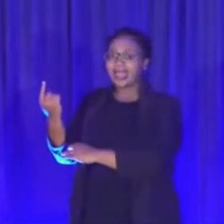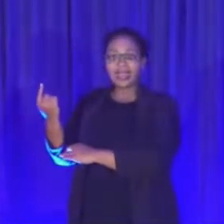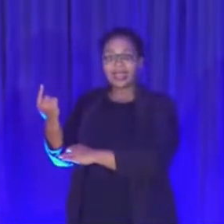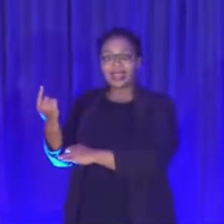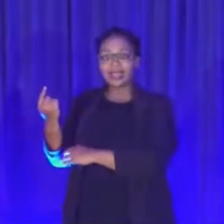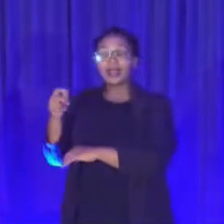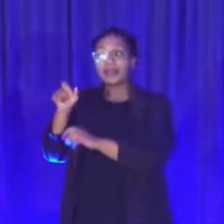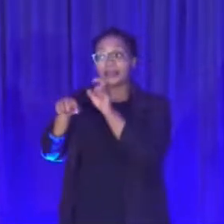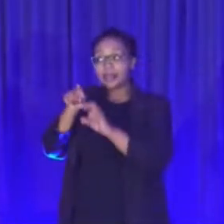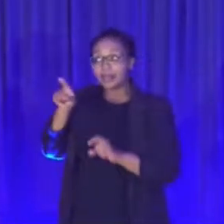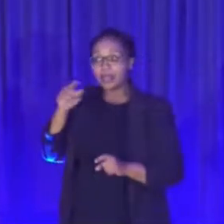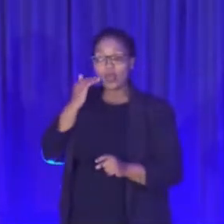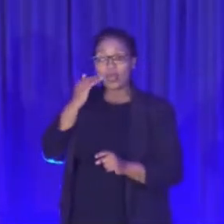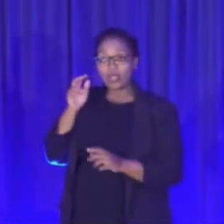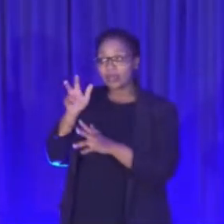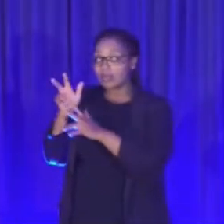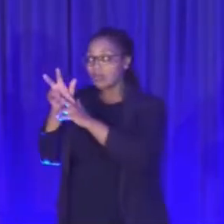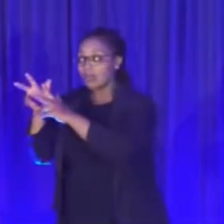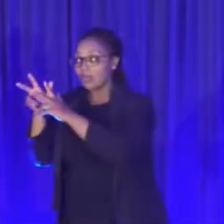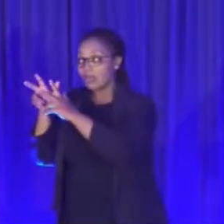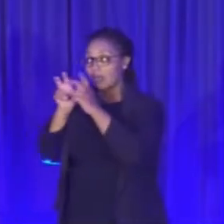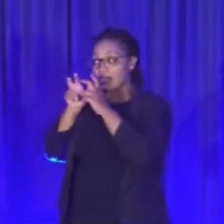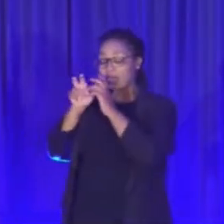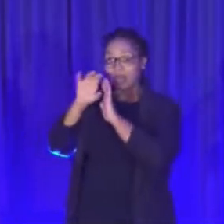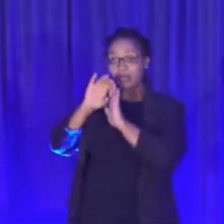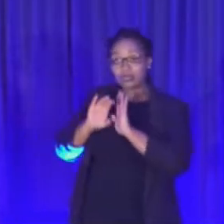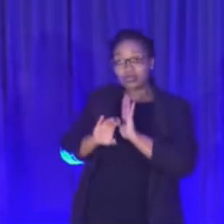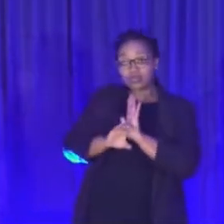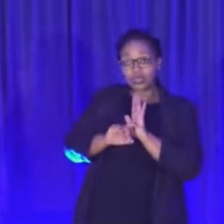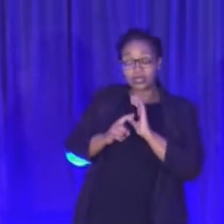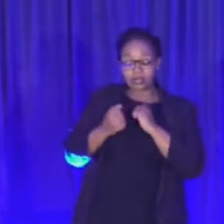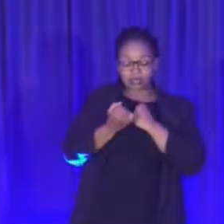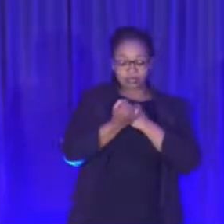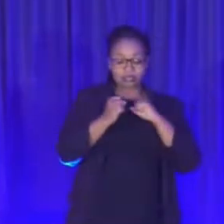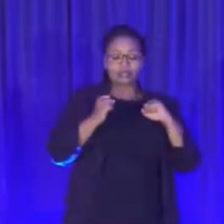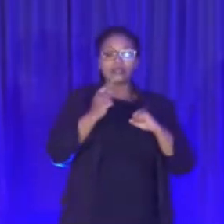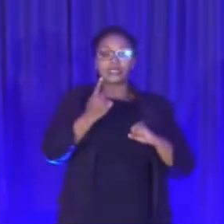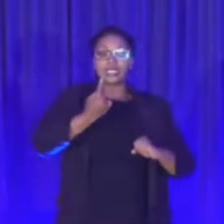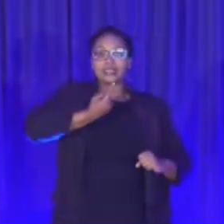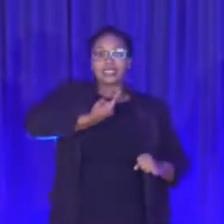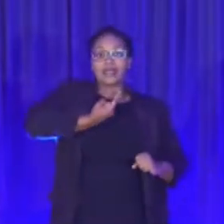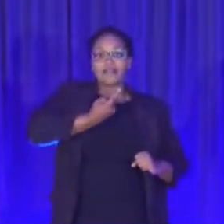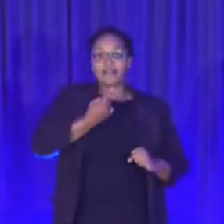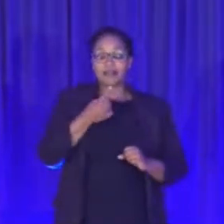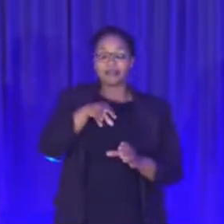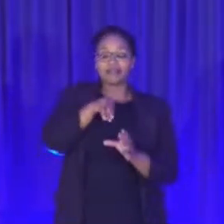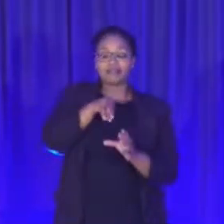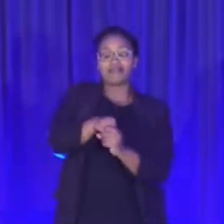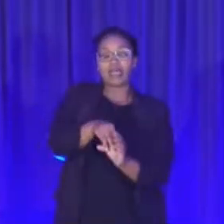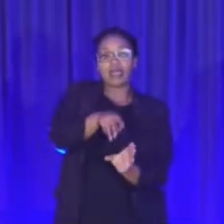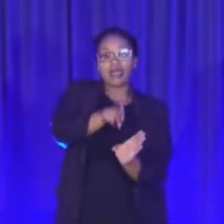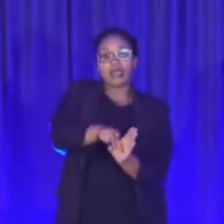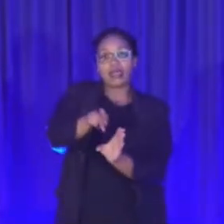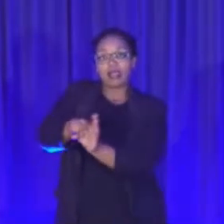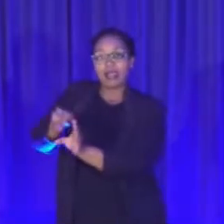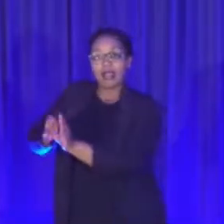when people rise, participate, and make their voices heard through the